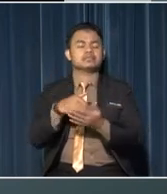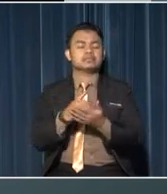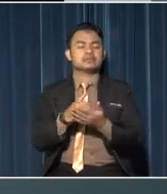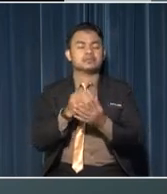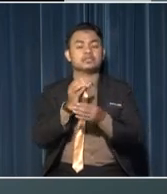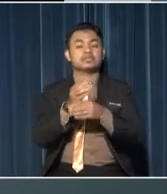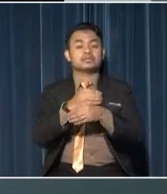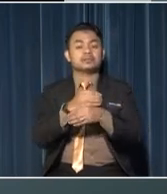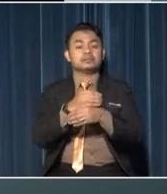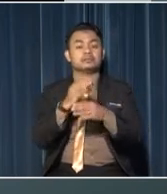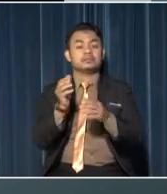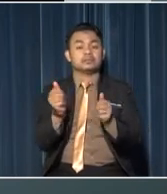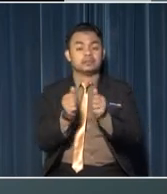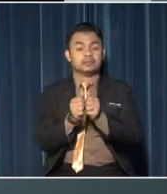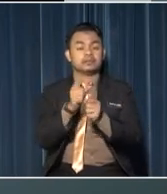correctly.